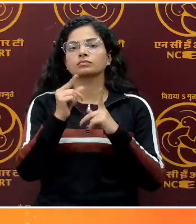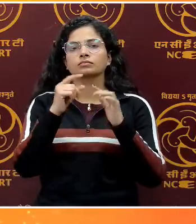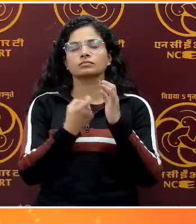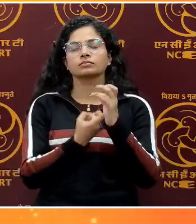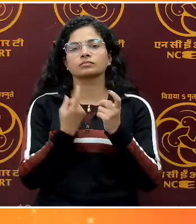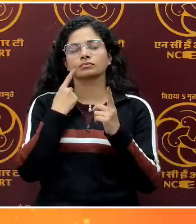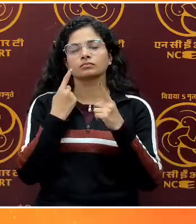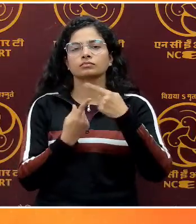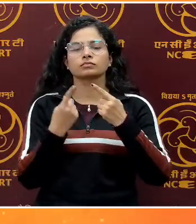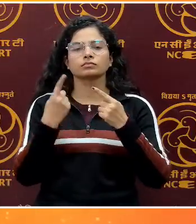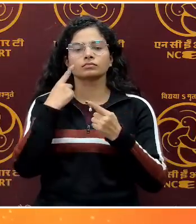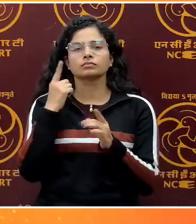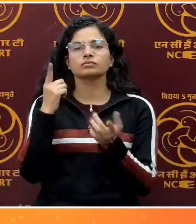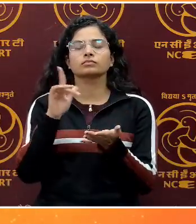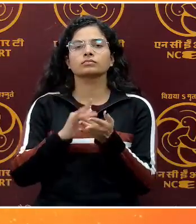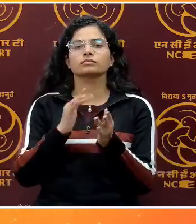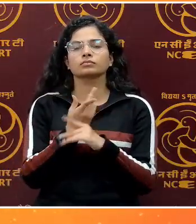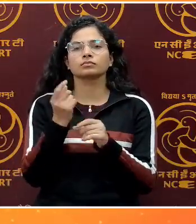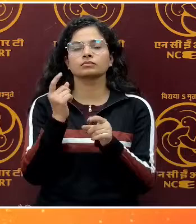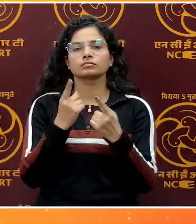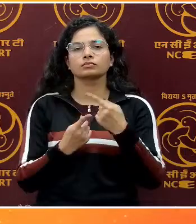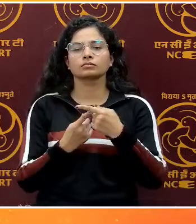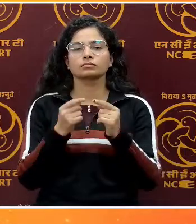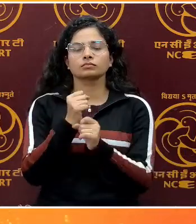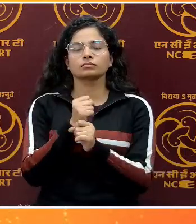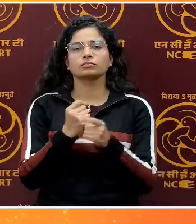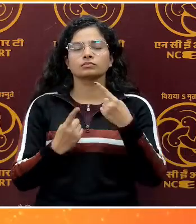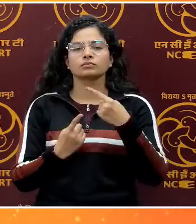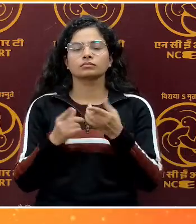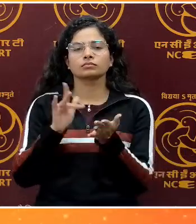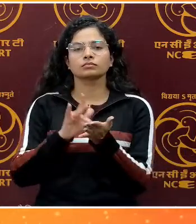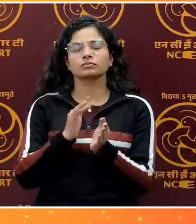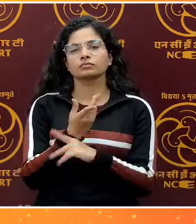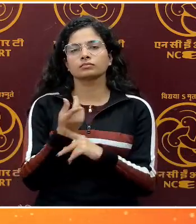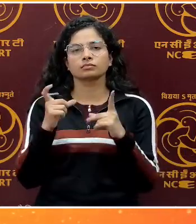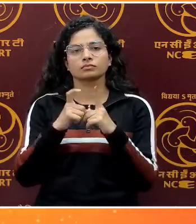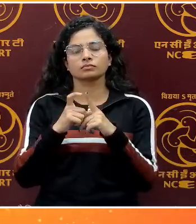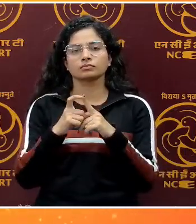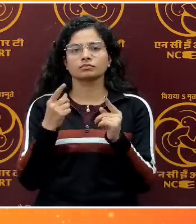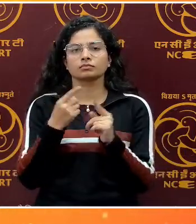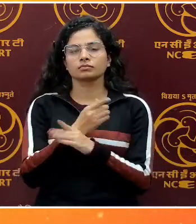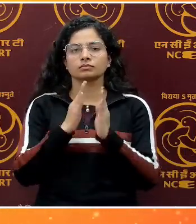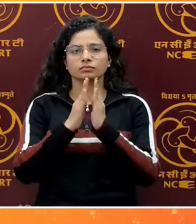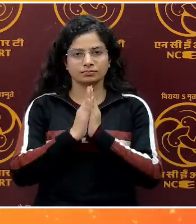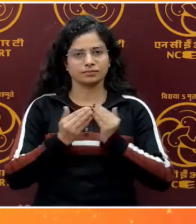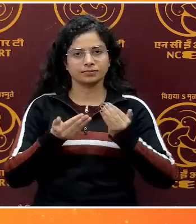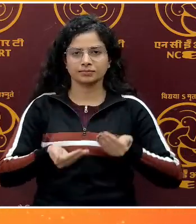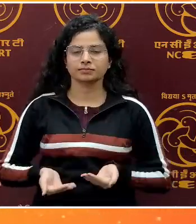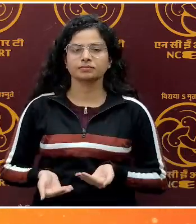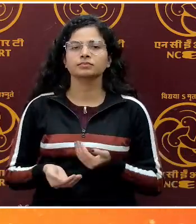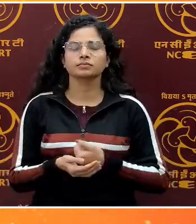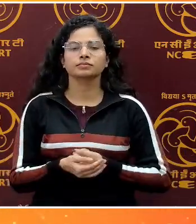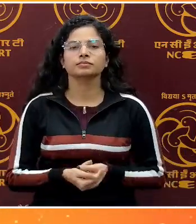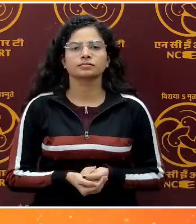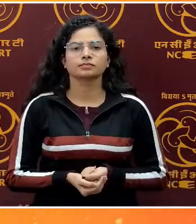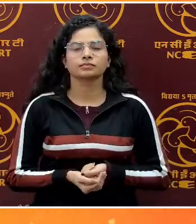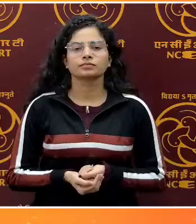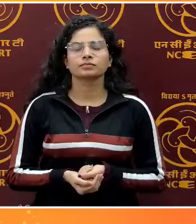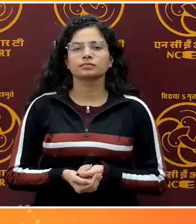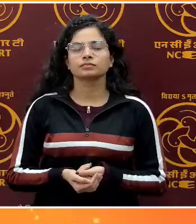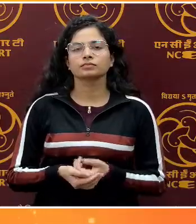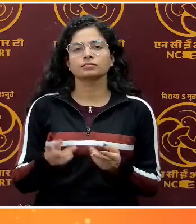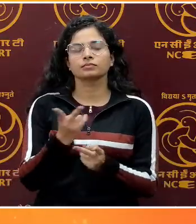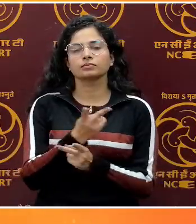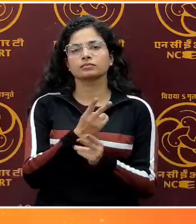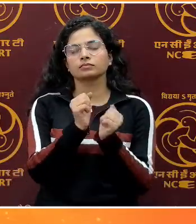Maan, Ma'am is TGT Science from Bharati Public School, New Delhi. Ma'am, namaskar and very warm welcome to the session. Thank you, ma'am. And we both